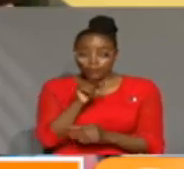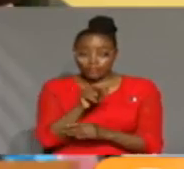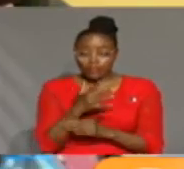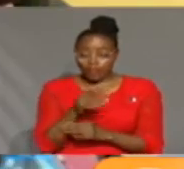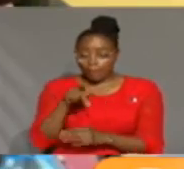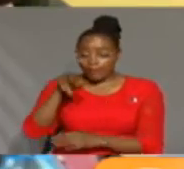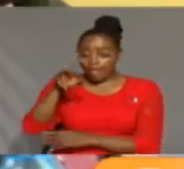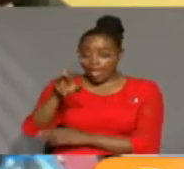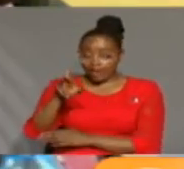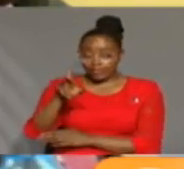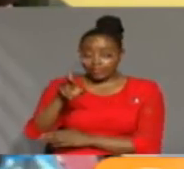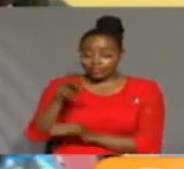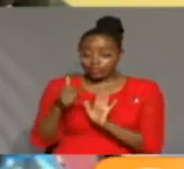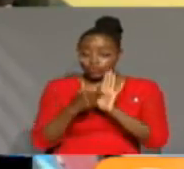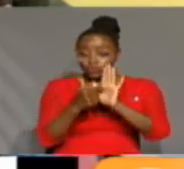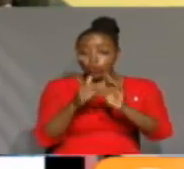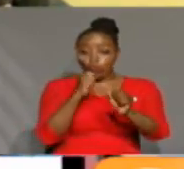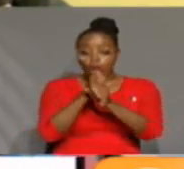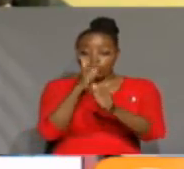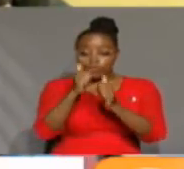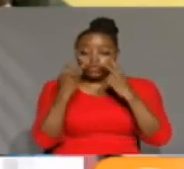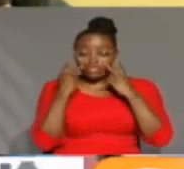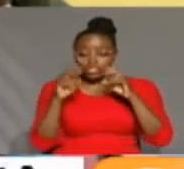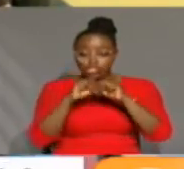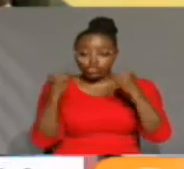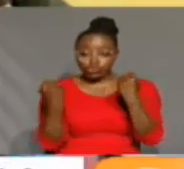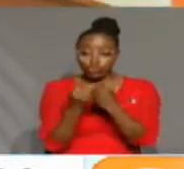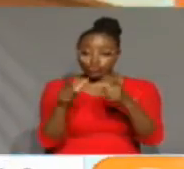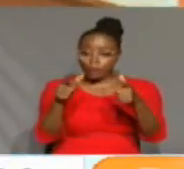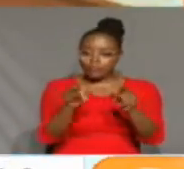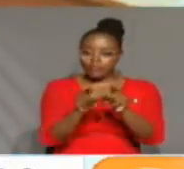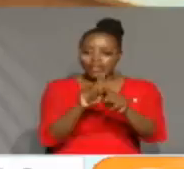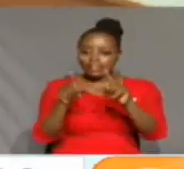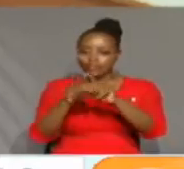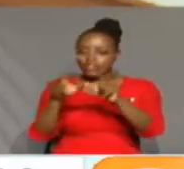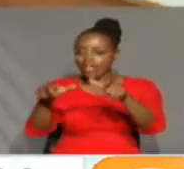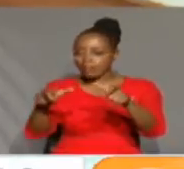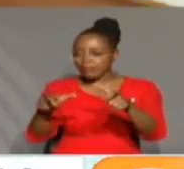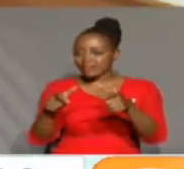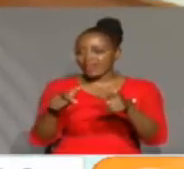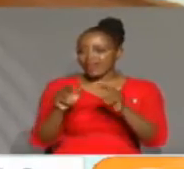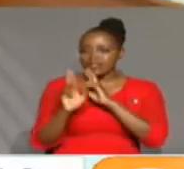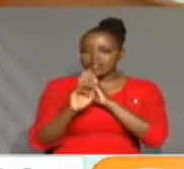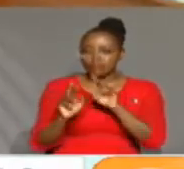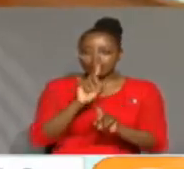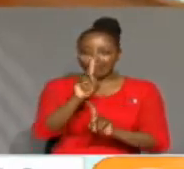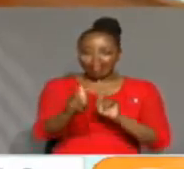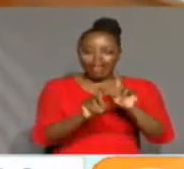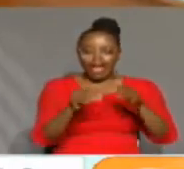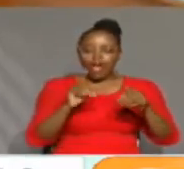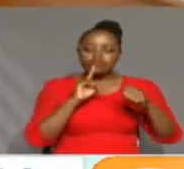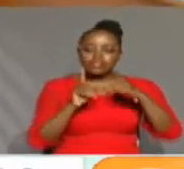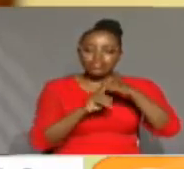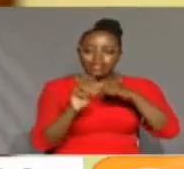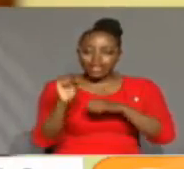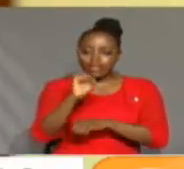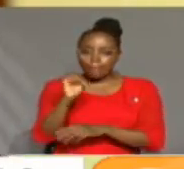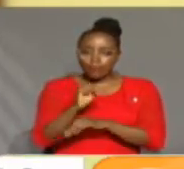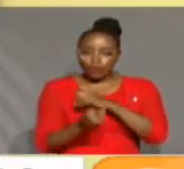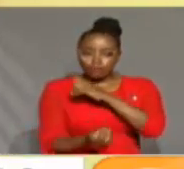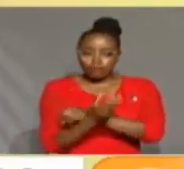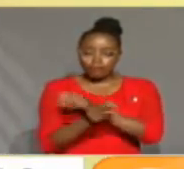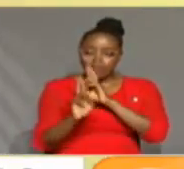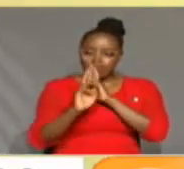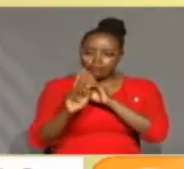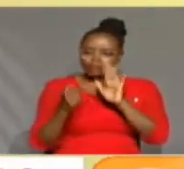PR. That the work that we are seeing in social media, in media reports. The auditor failing to question how 600 million shillings described in the